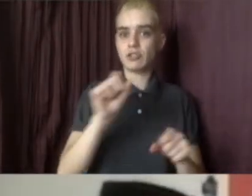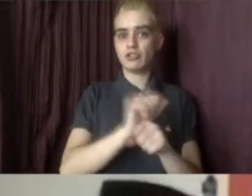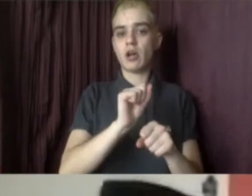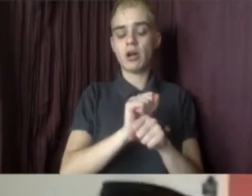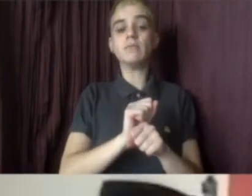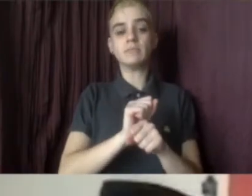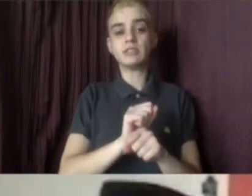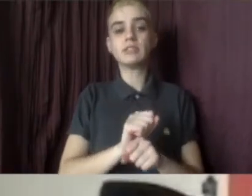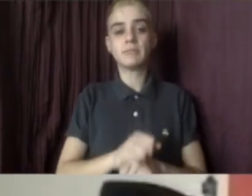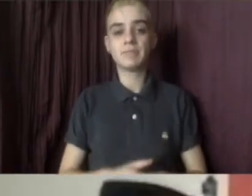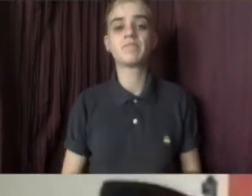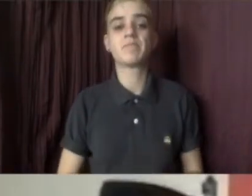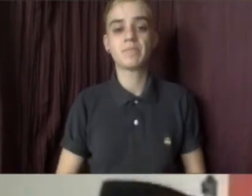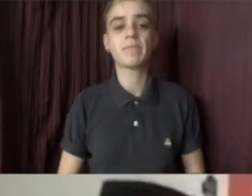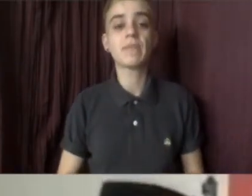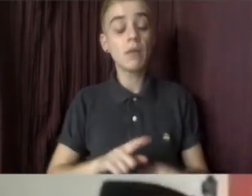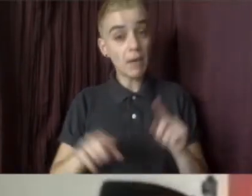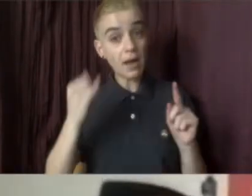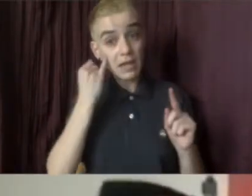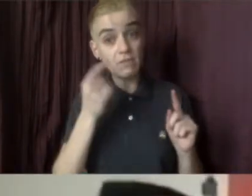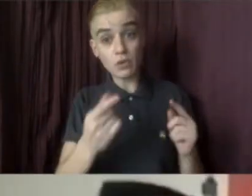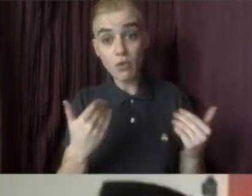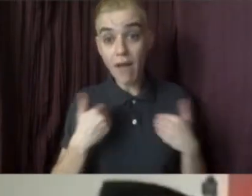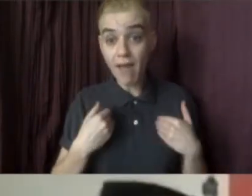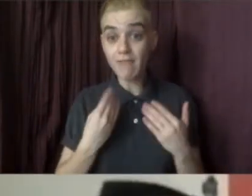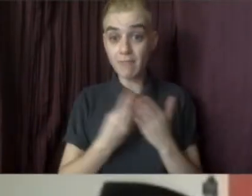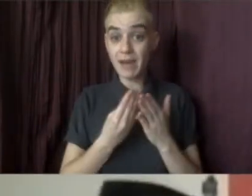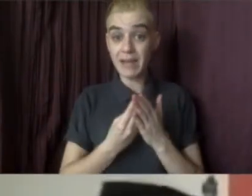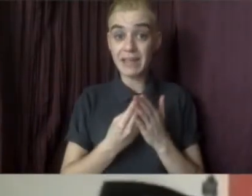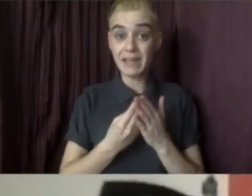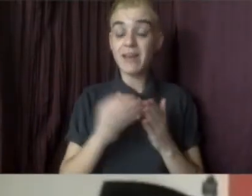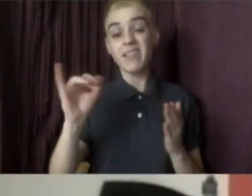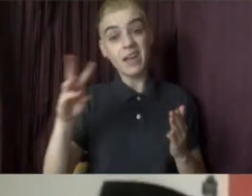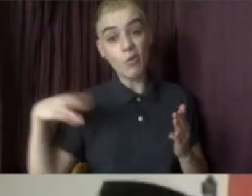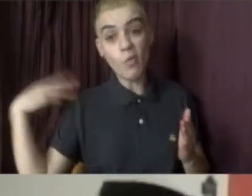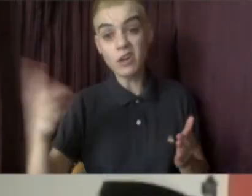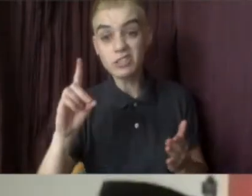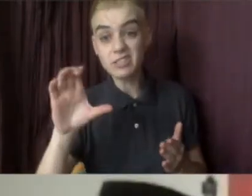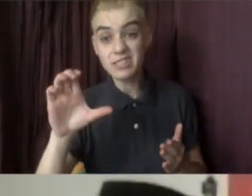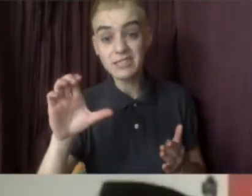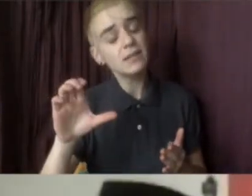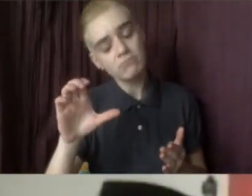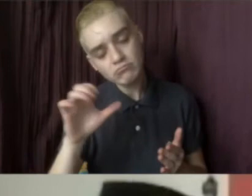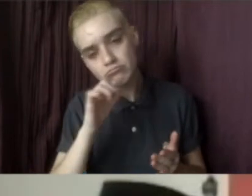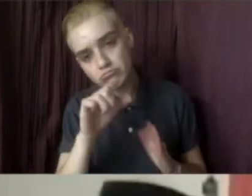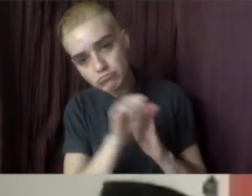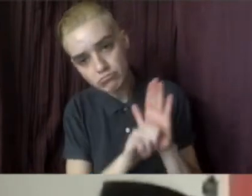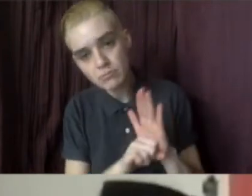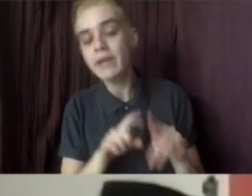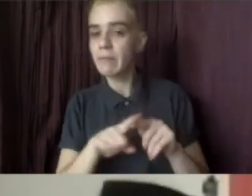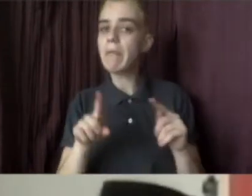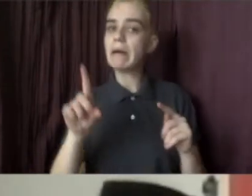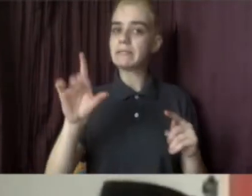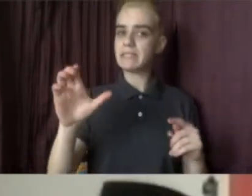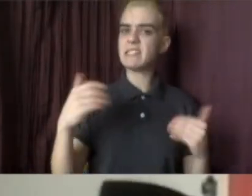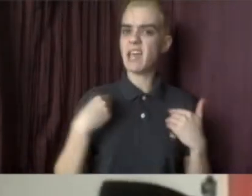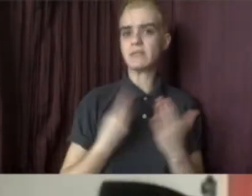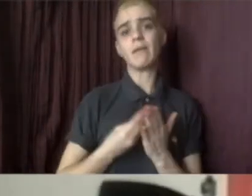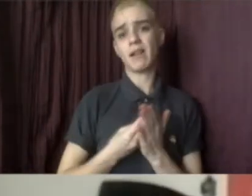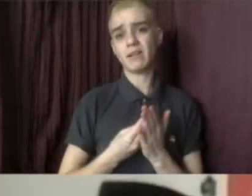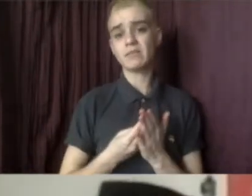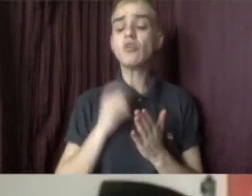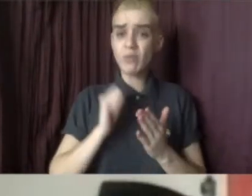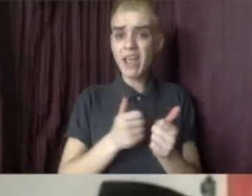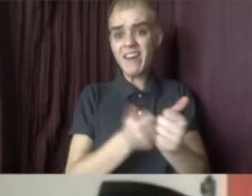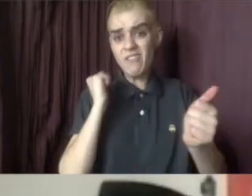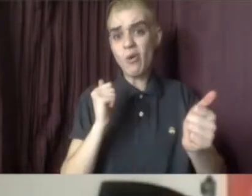letter writing campaign, right? Every week we're sending 10,000 letters to you all because Delta, you said you support Georgia's bill. So there are other